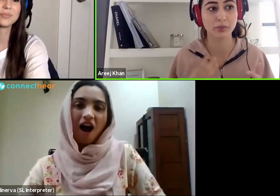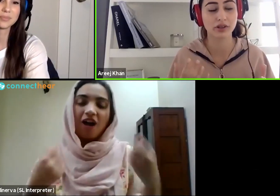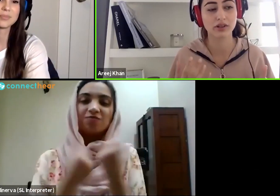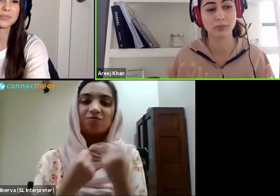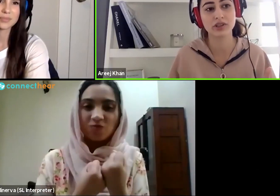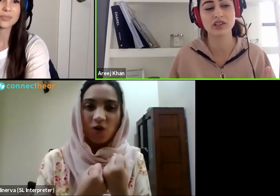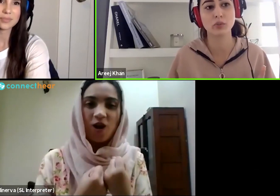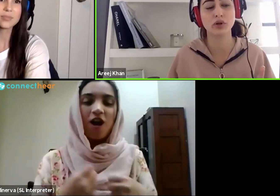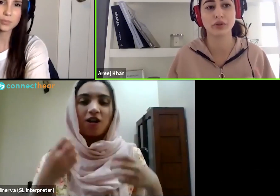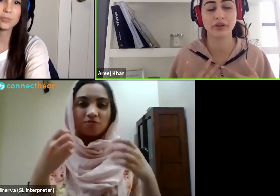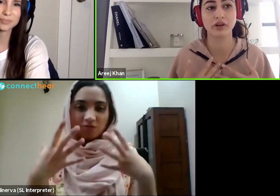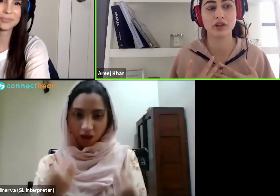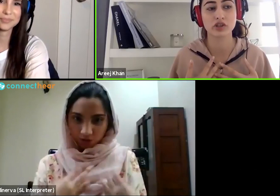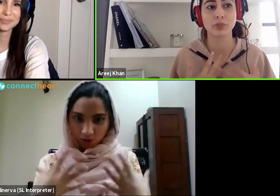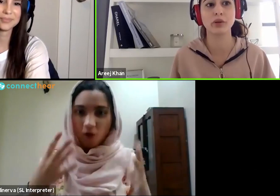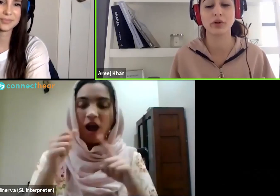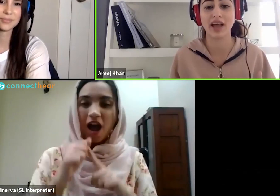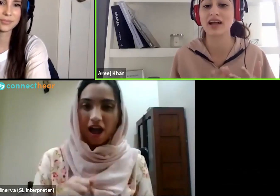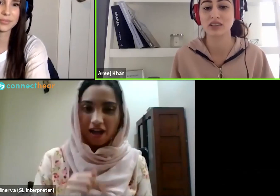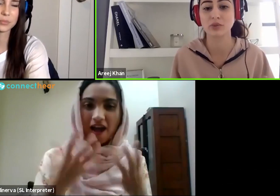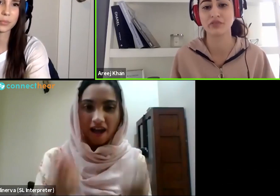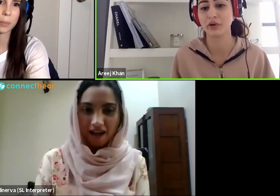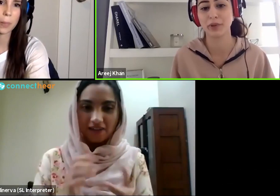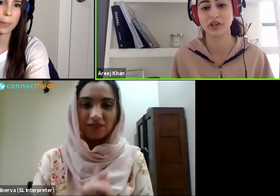like the person someone with a hearing loss should be with